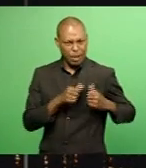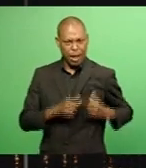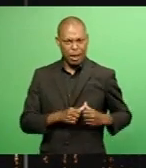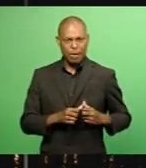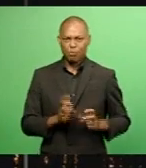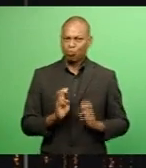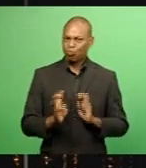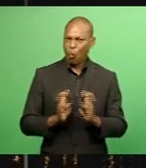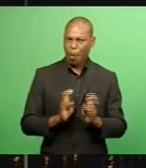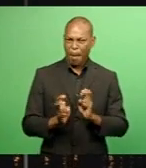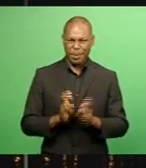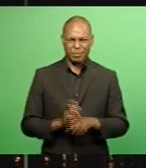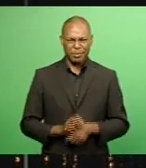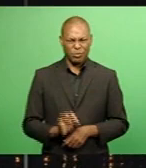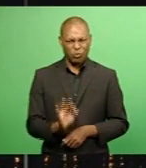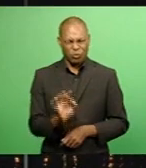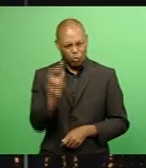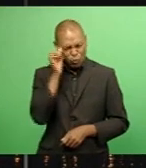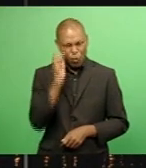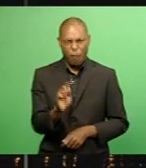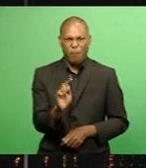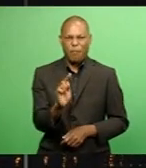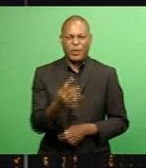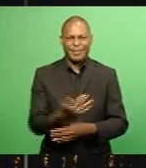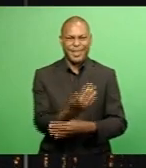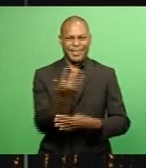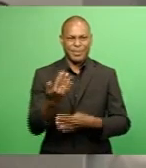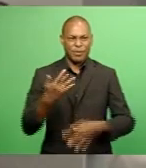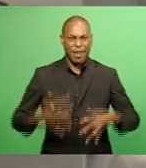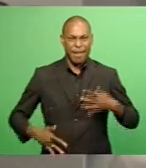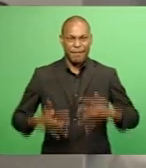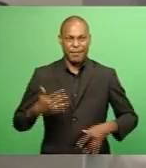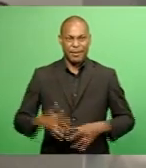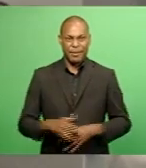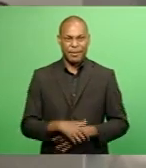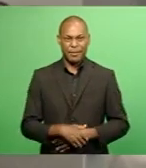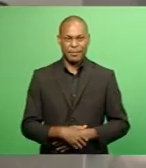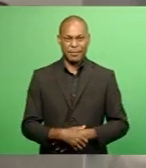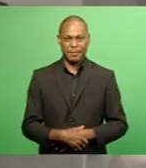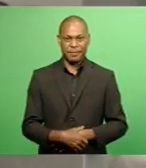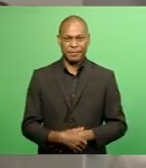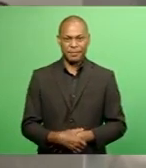obvious in the first days of life. Kelly Wadala reports.